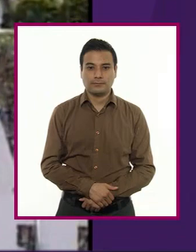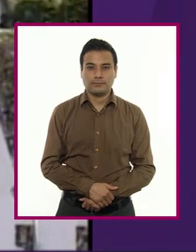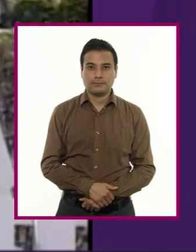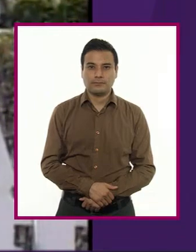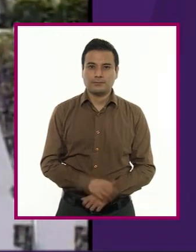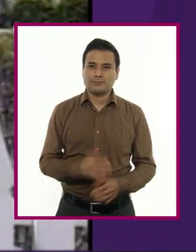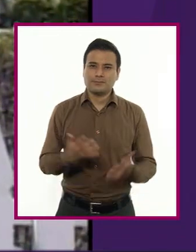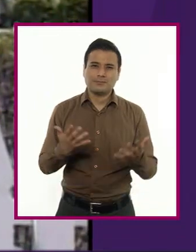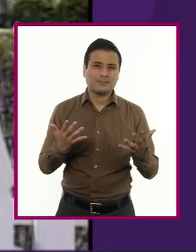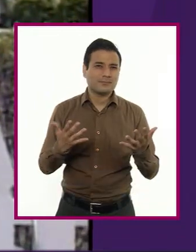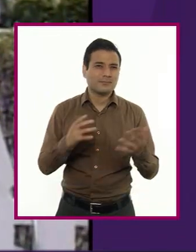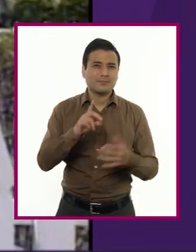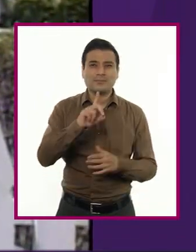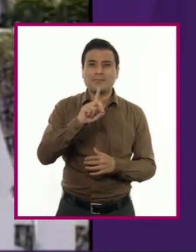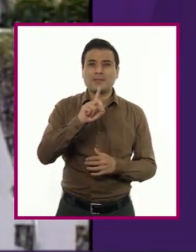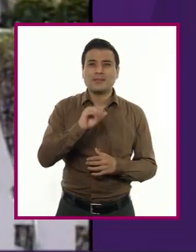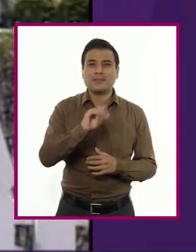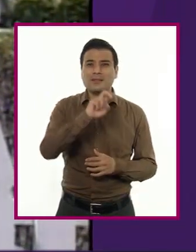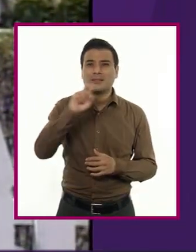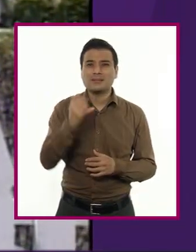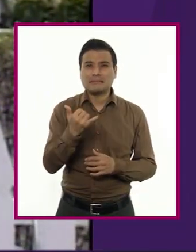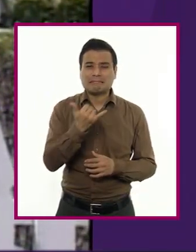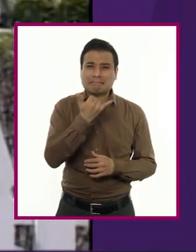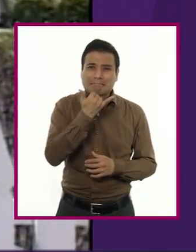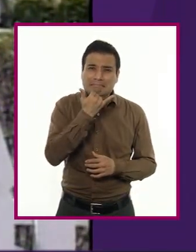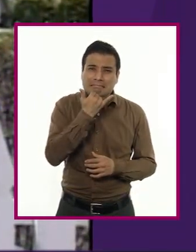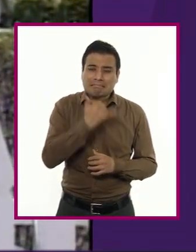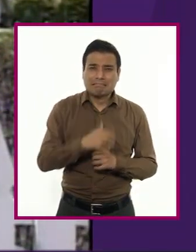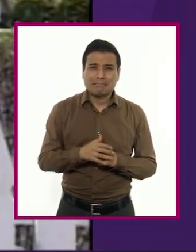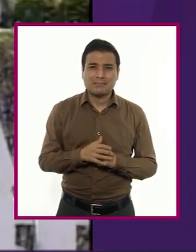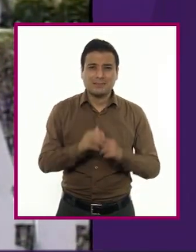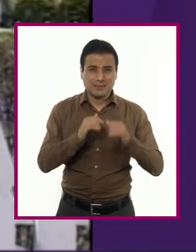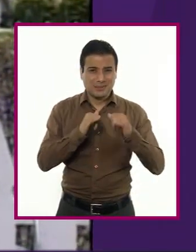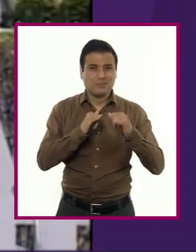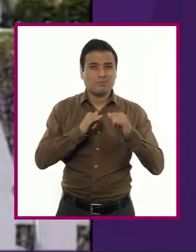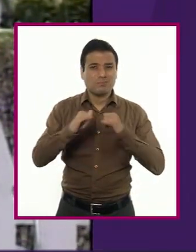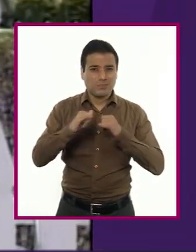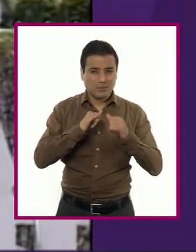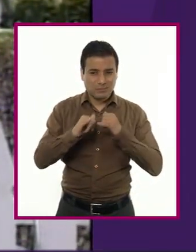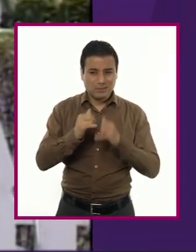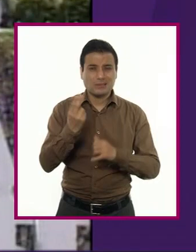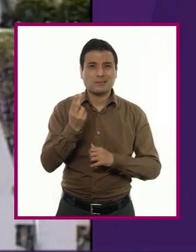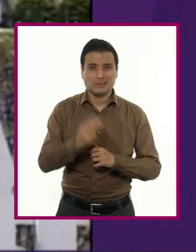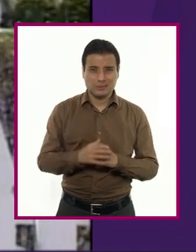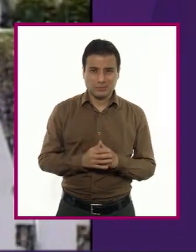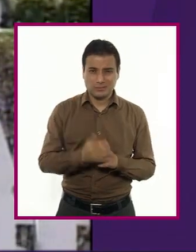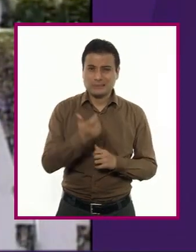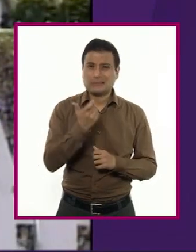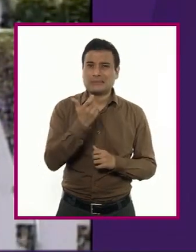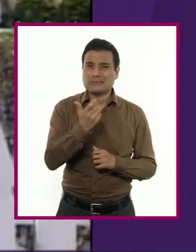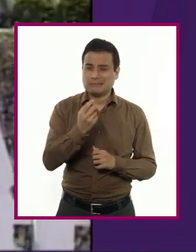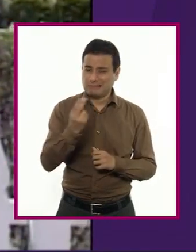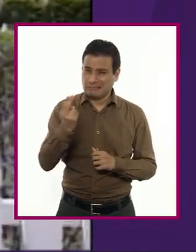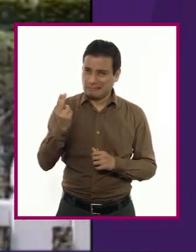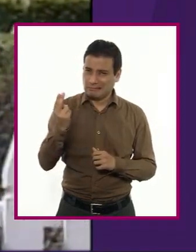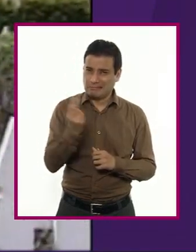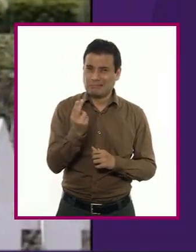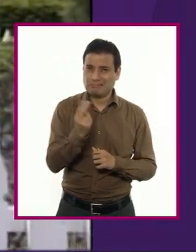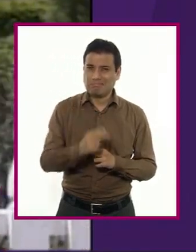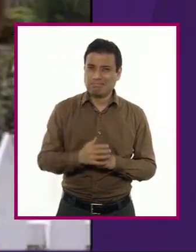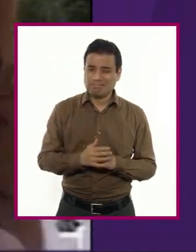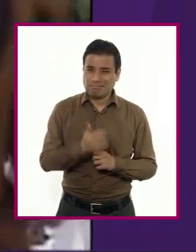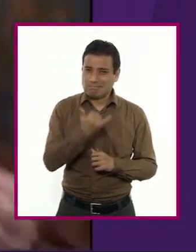Sorry, Dizzy, but I need the map. I need money. A lot of money.